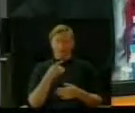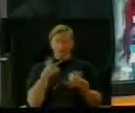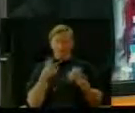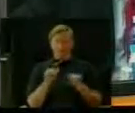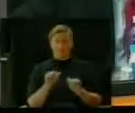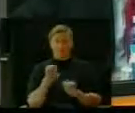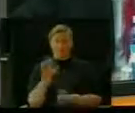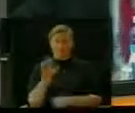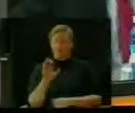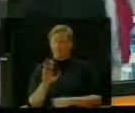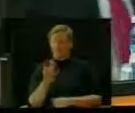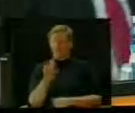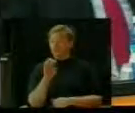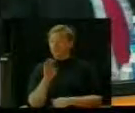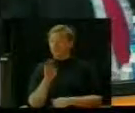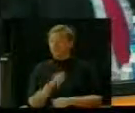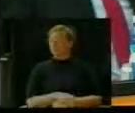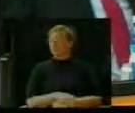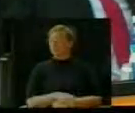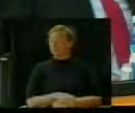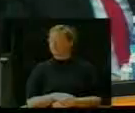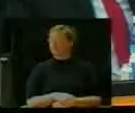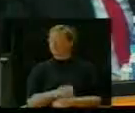try. Okay, Commissioner Cate.